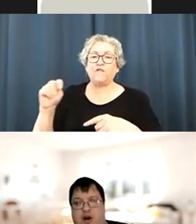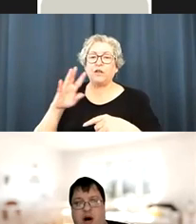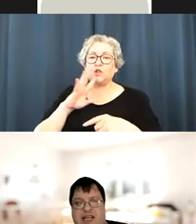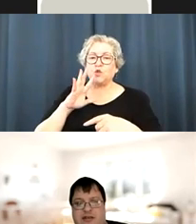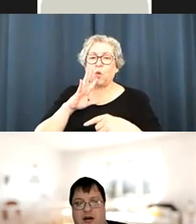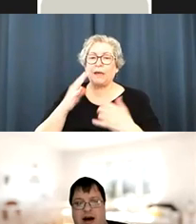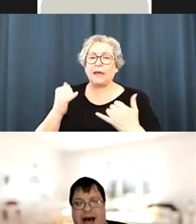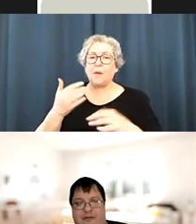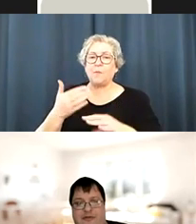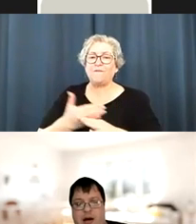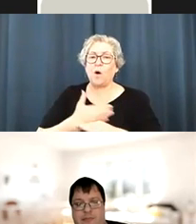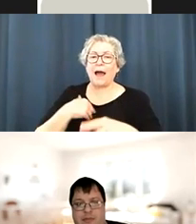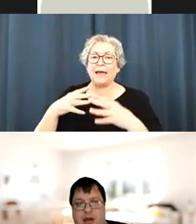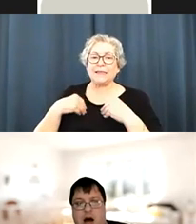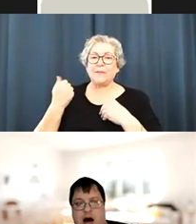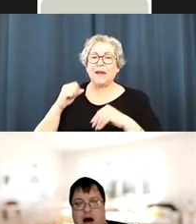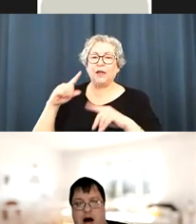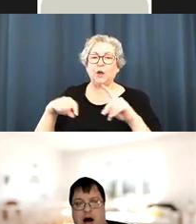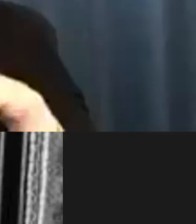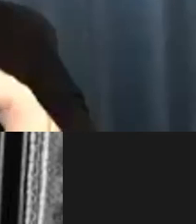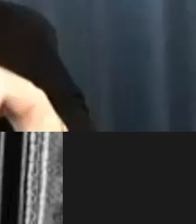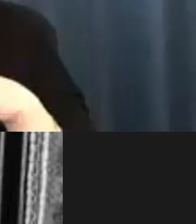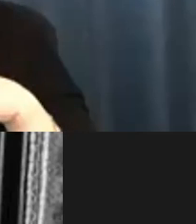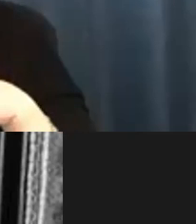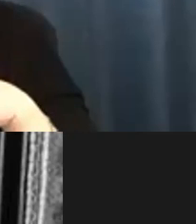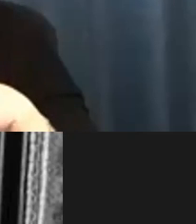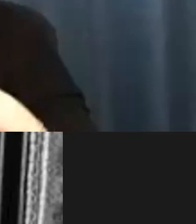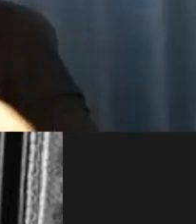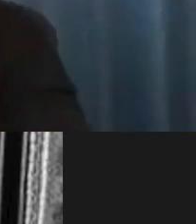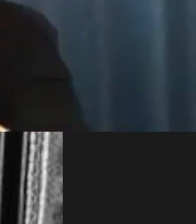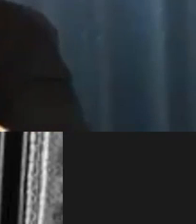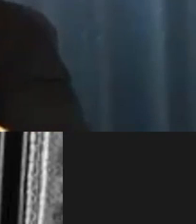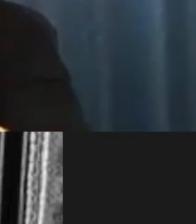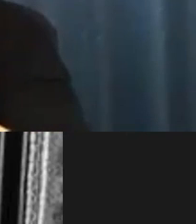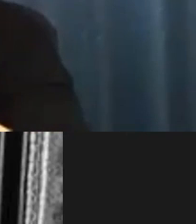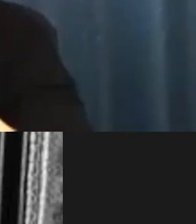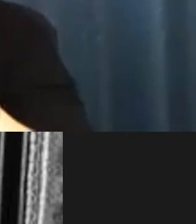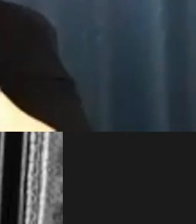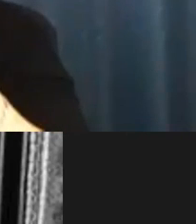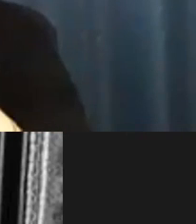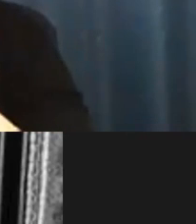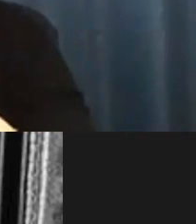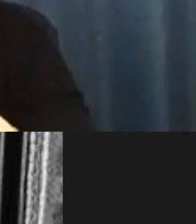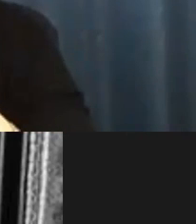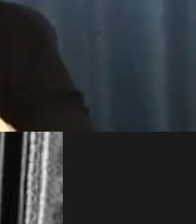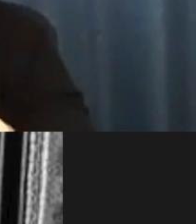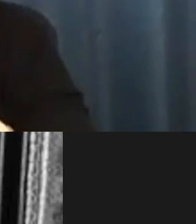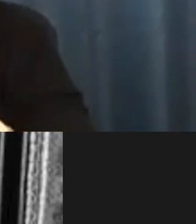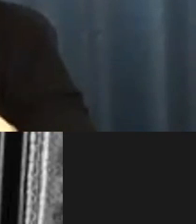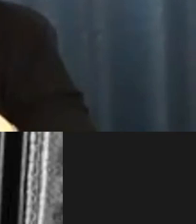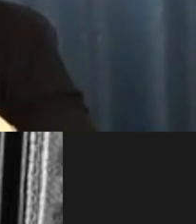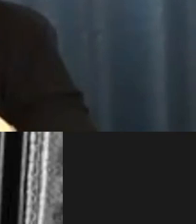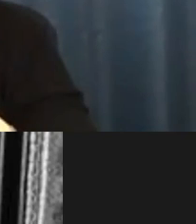Before we go to questions, though, I have a video to show you, so I'm going to share that now.